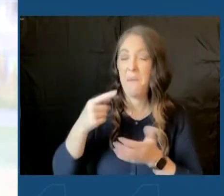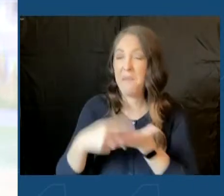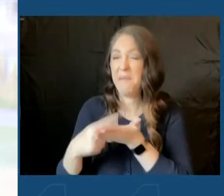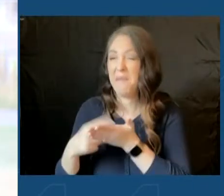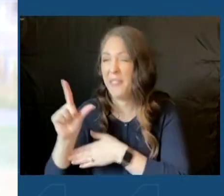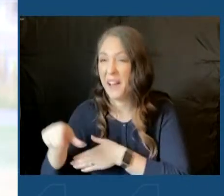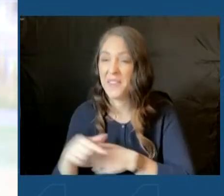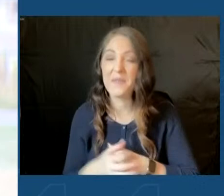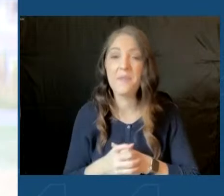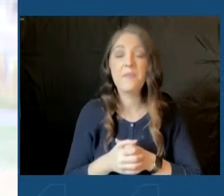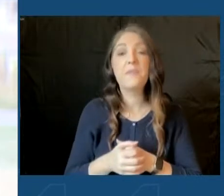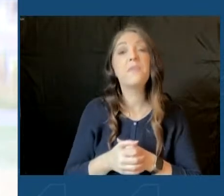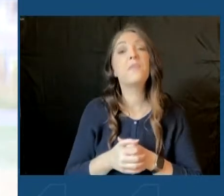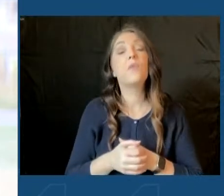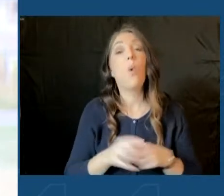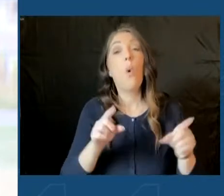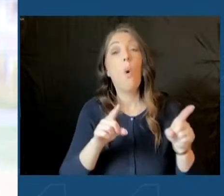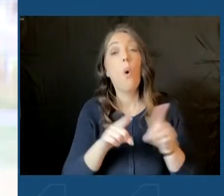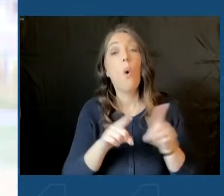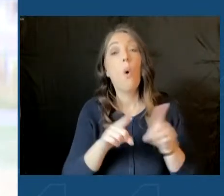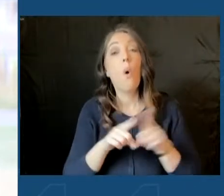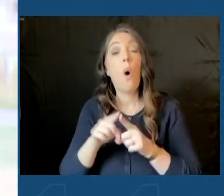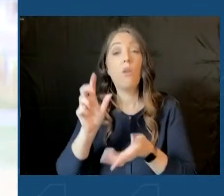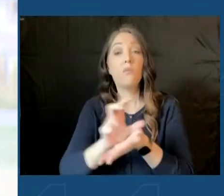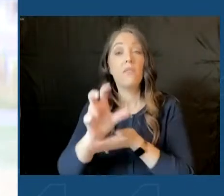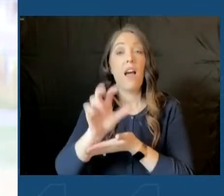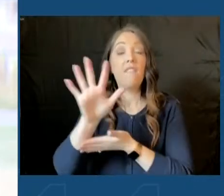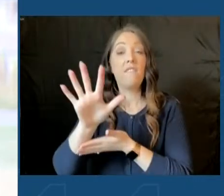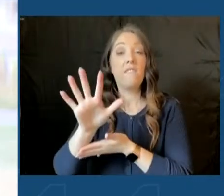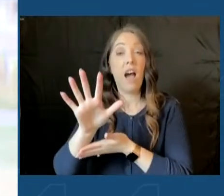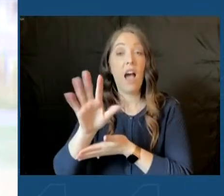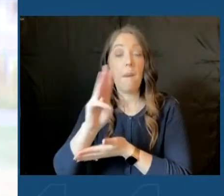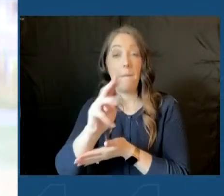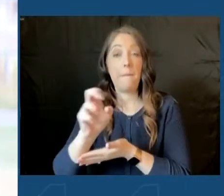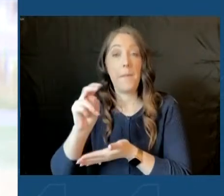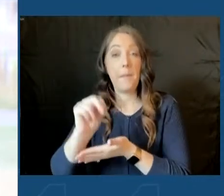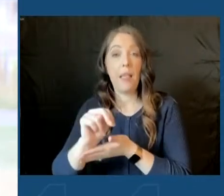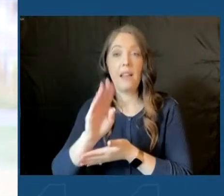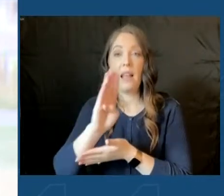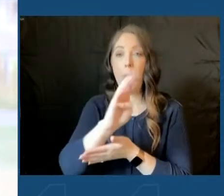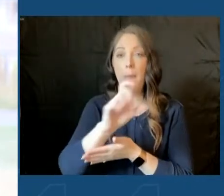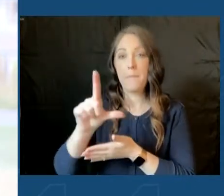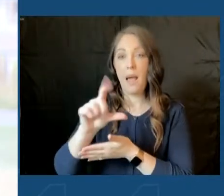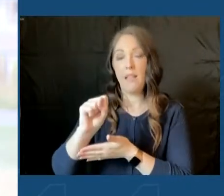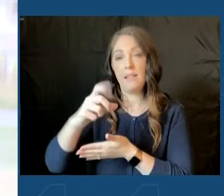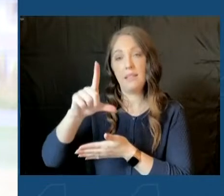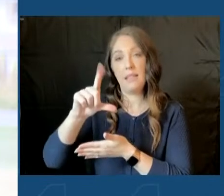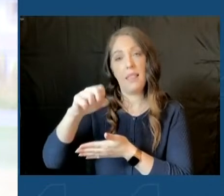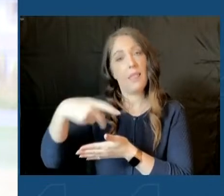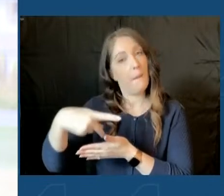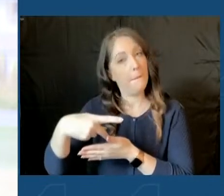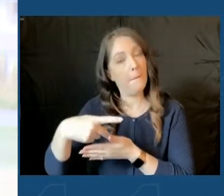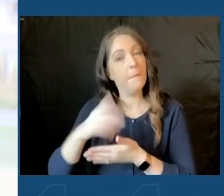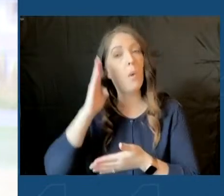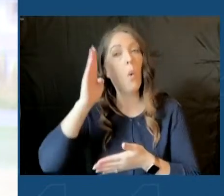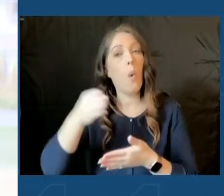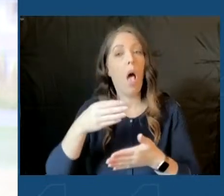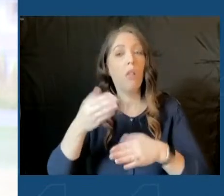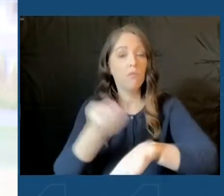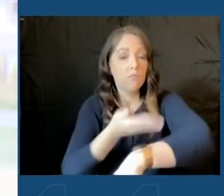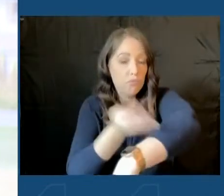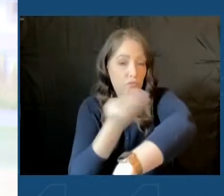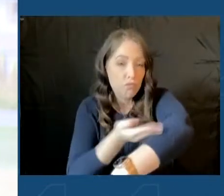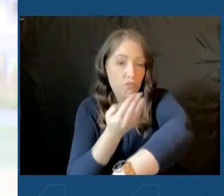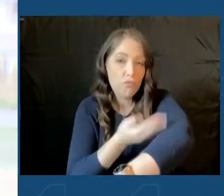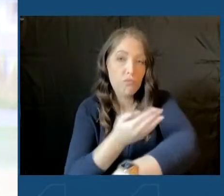moving. We're also investing $5.8 million in the Bell Slip. This is the north of the slip. Will be transformed with more landscaping. We're going to show. Are you